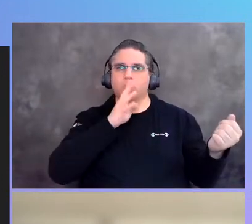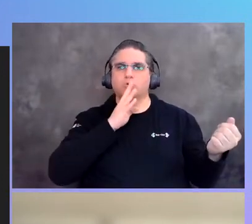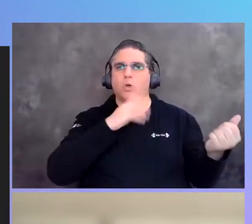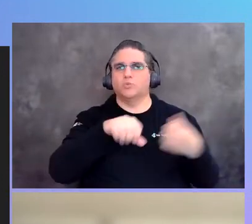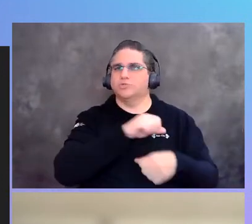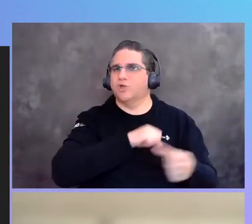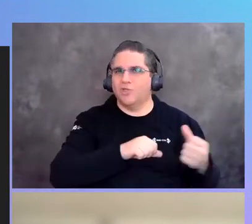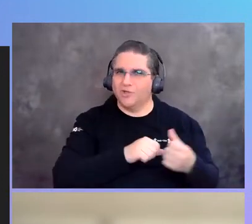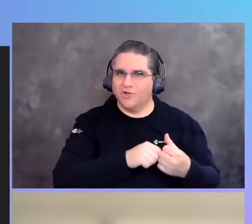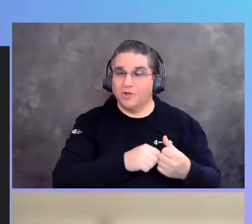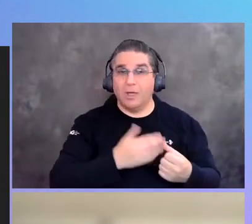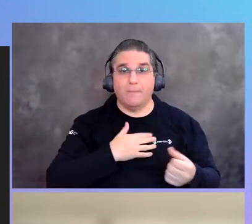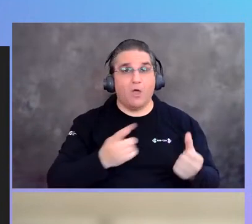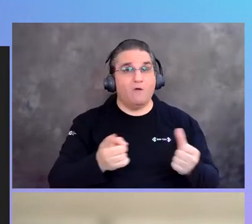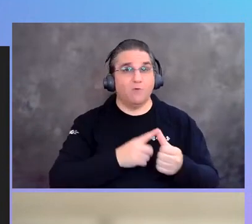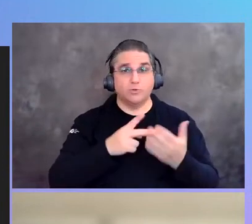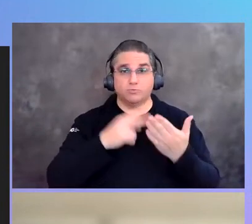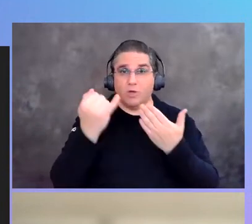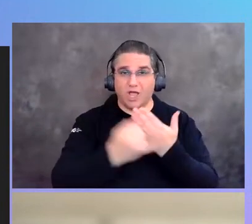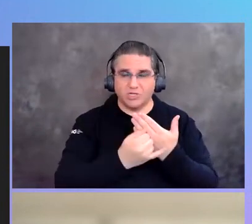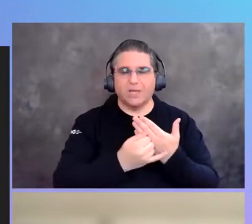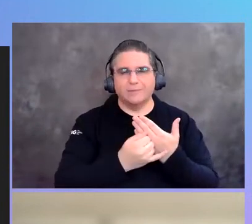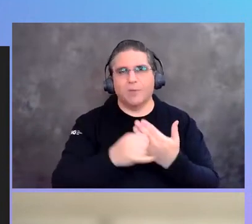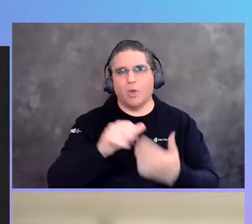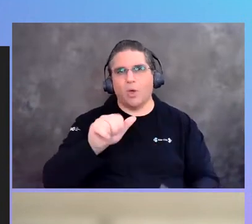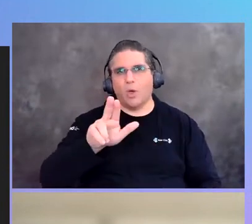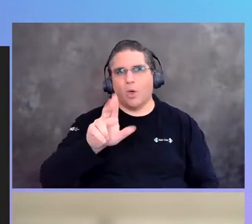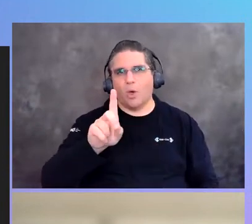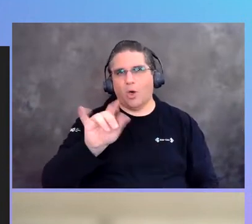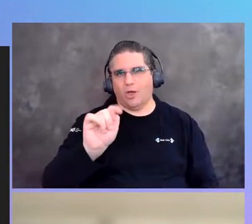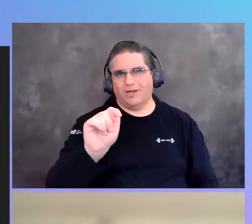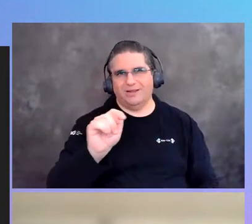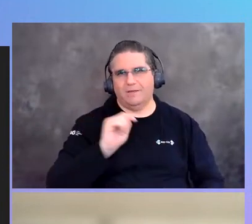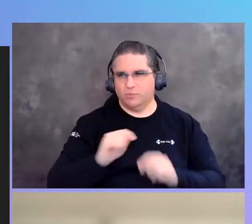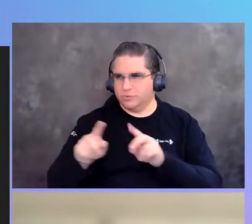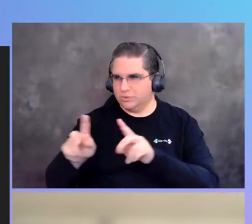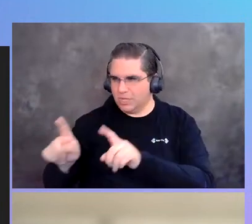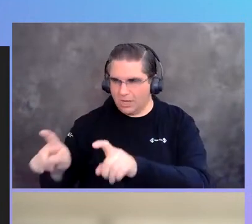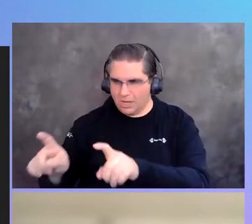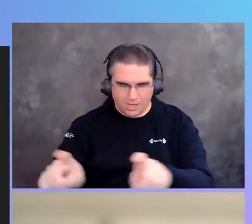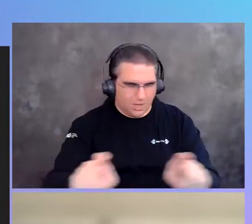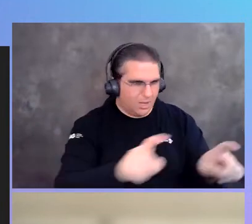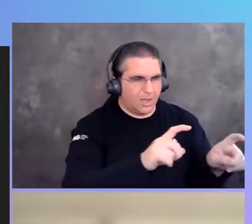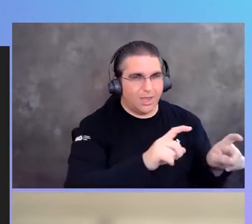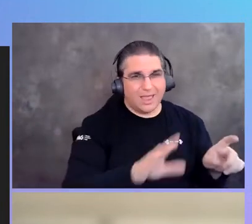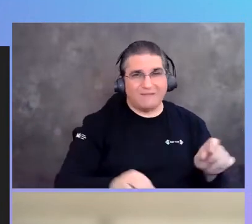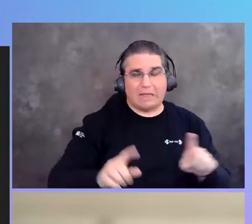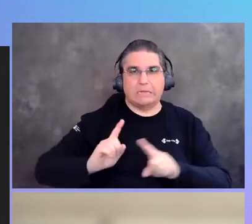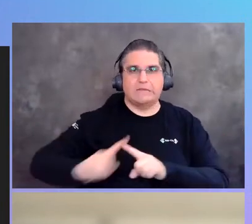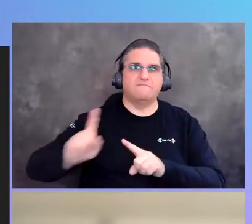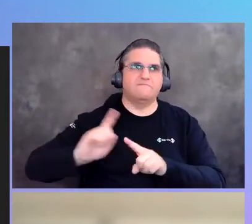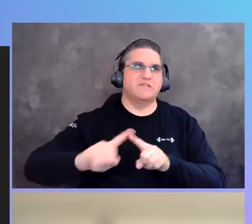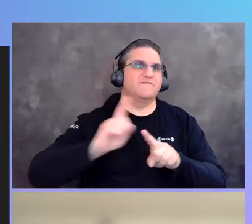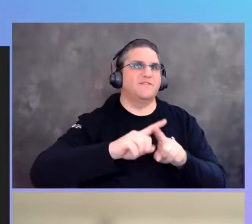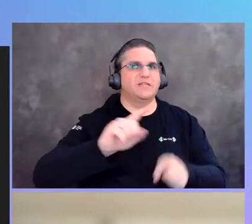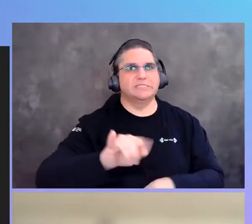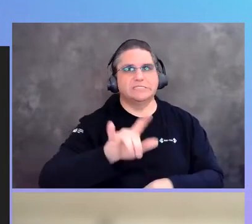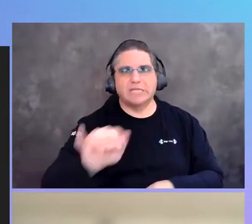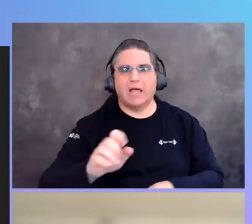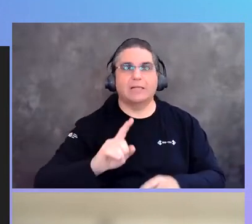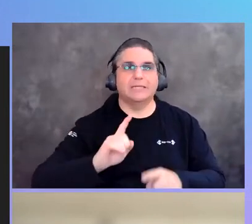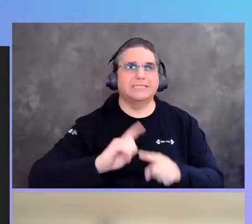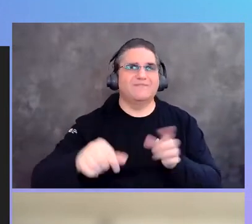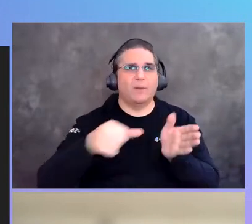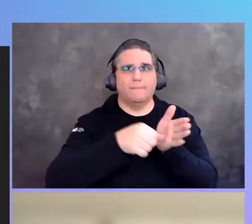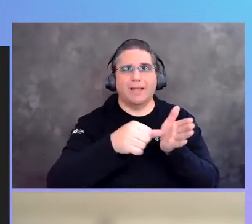audit, understand, see that we had many, many different styles across all our platforms. I think about 20 different buttons at the time. So